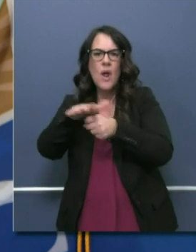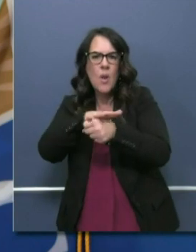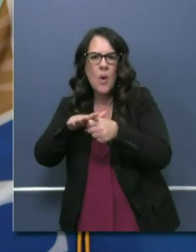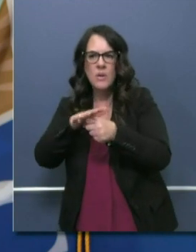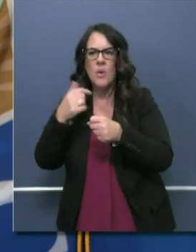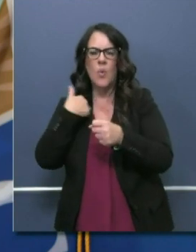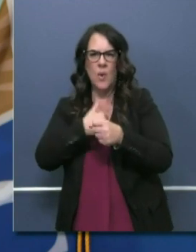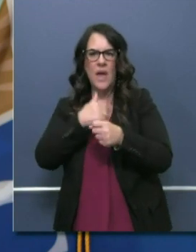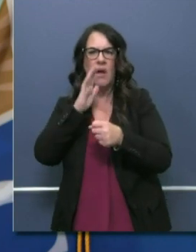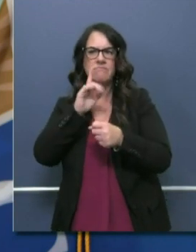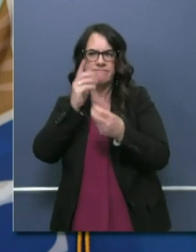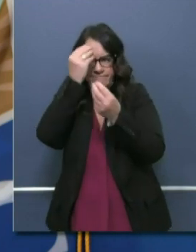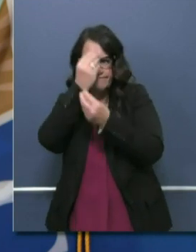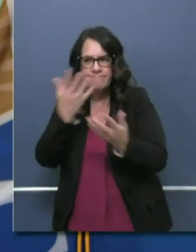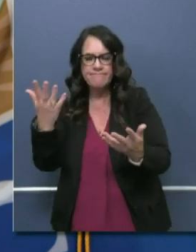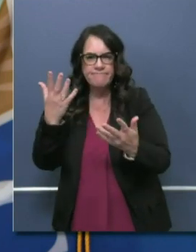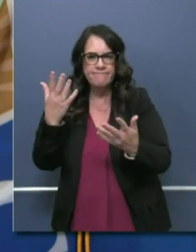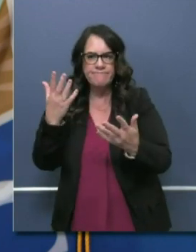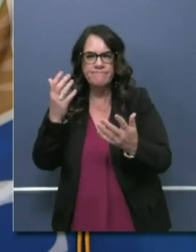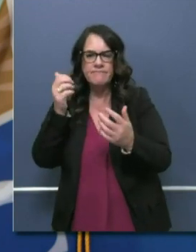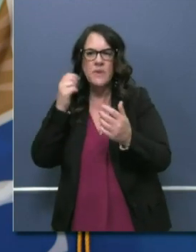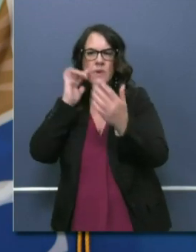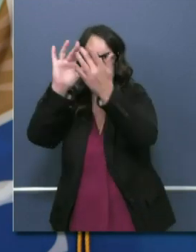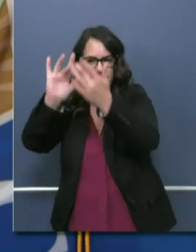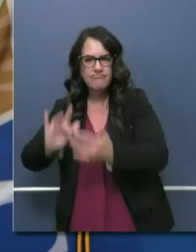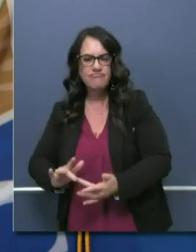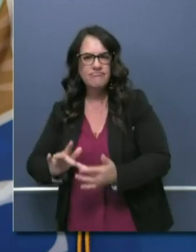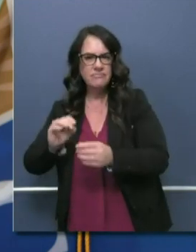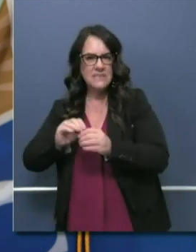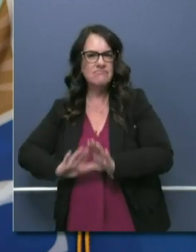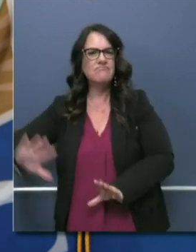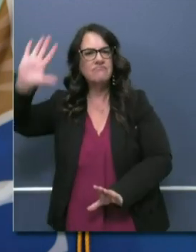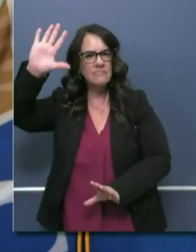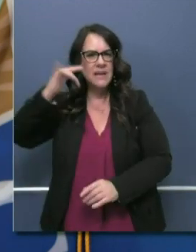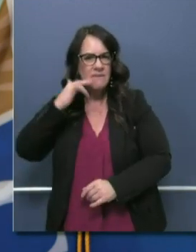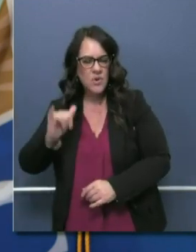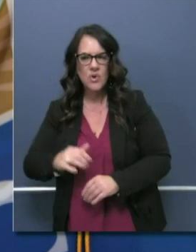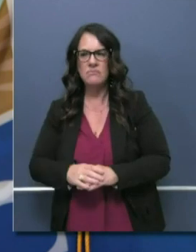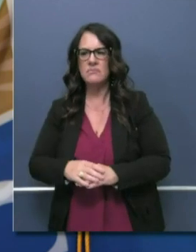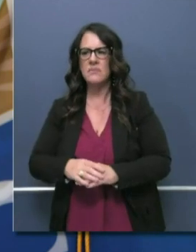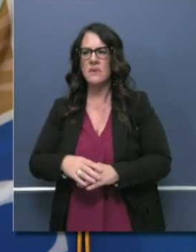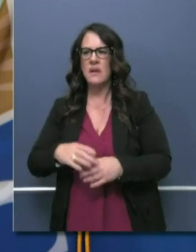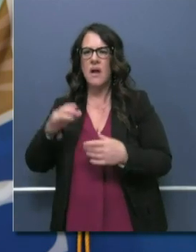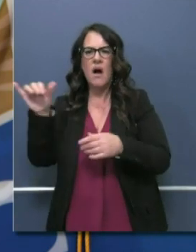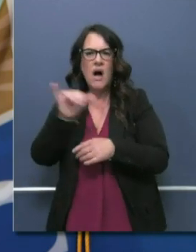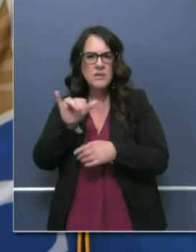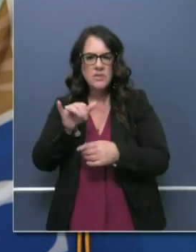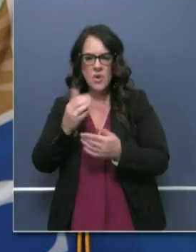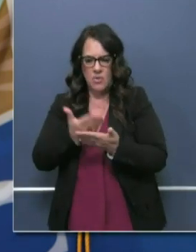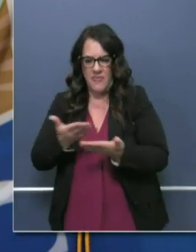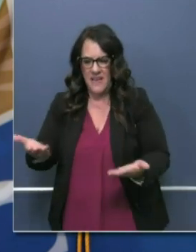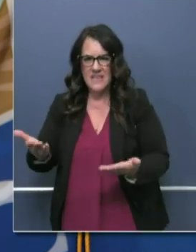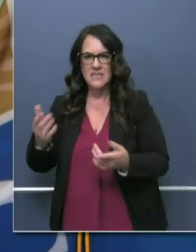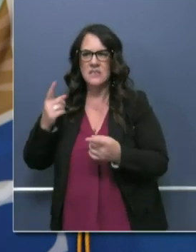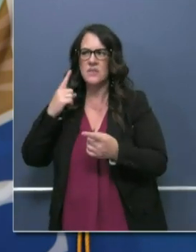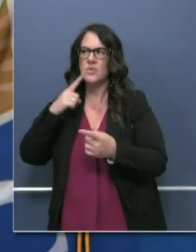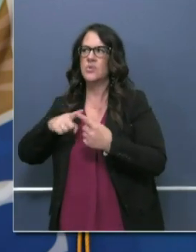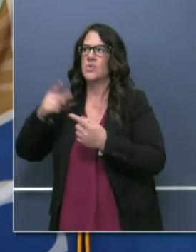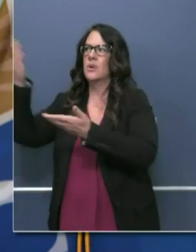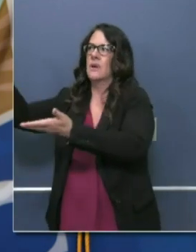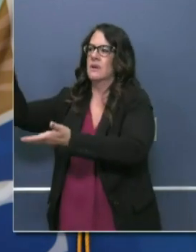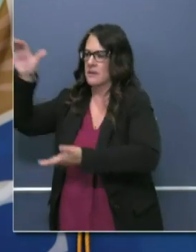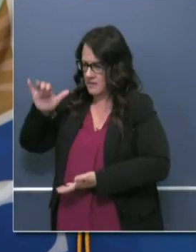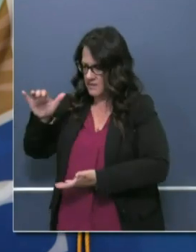within regions throughout the state of California. Supply chains beginning to loosen up a little bit, still concerns in that space.